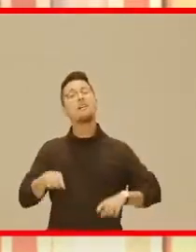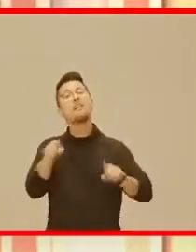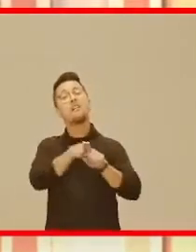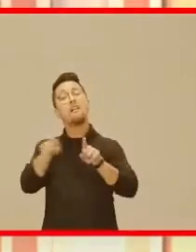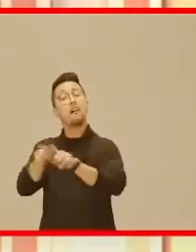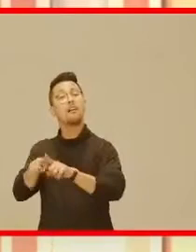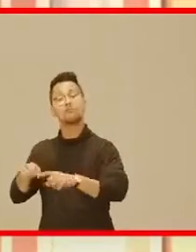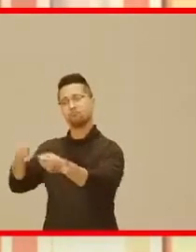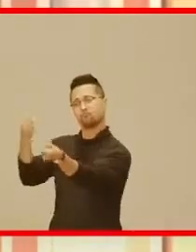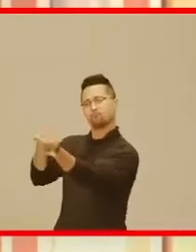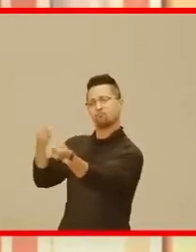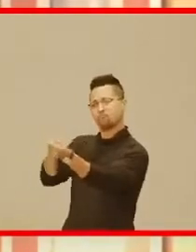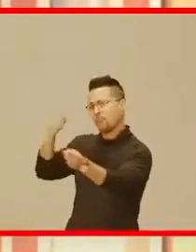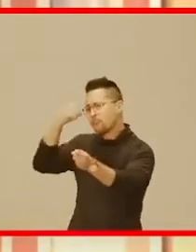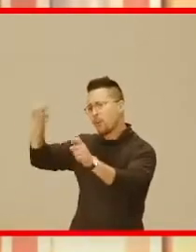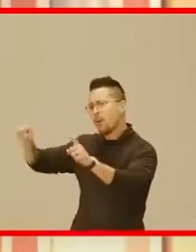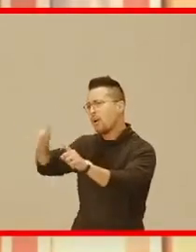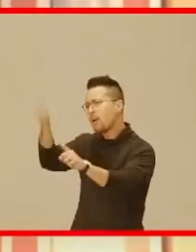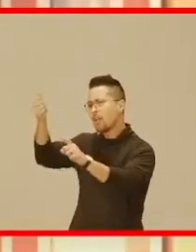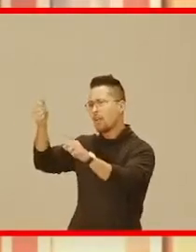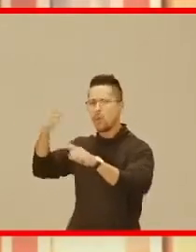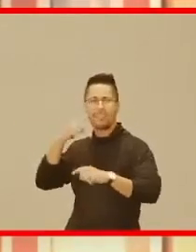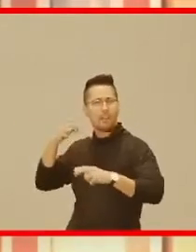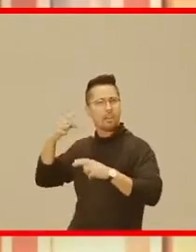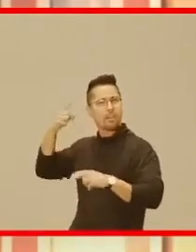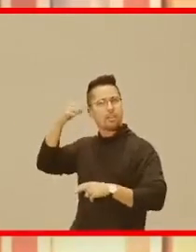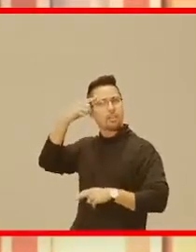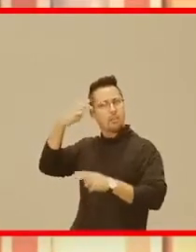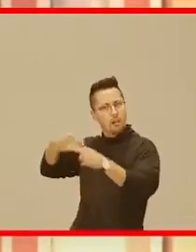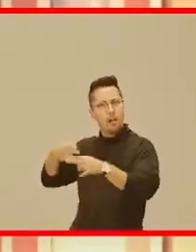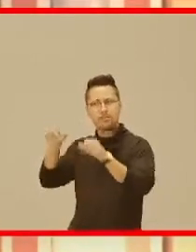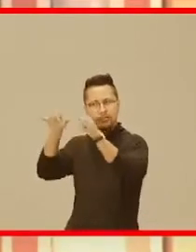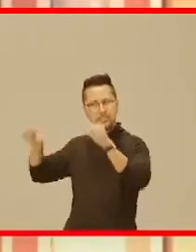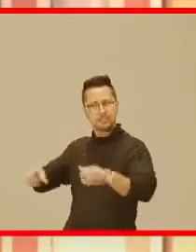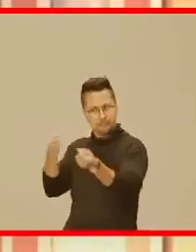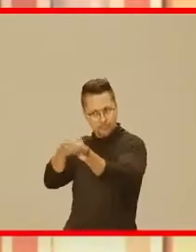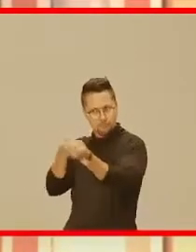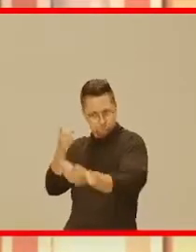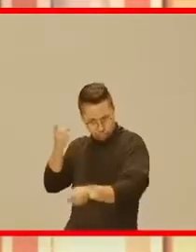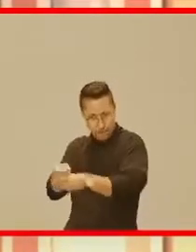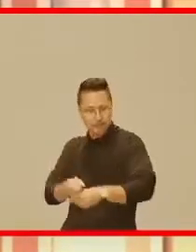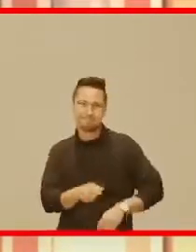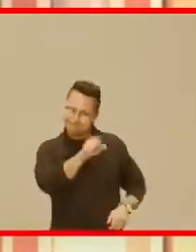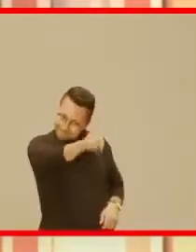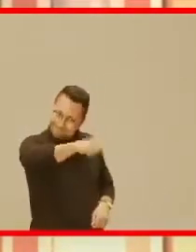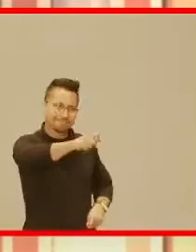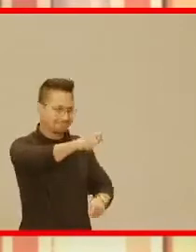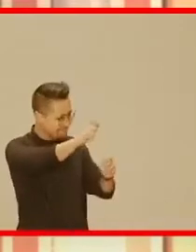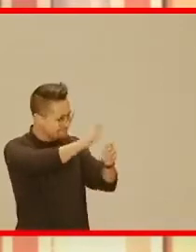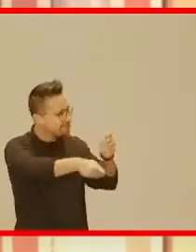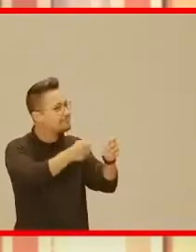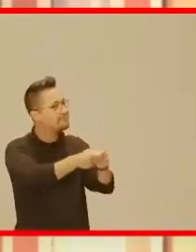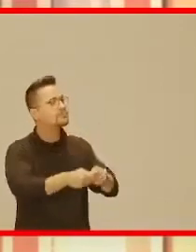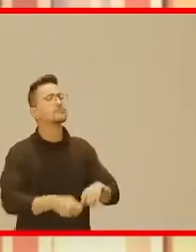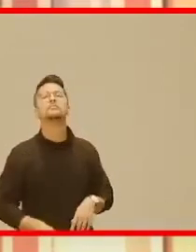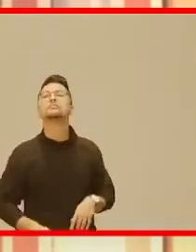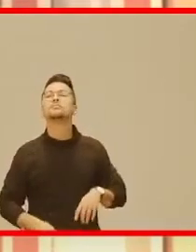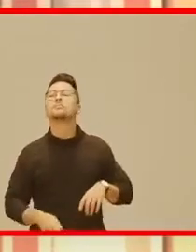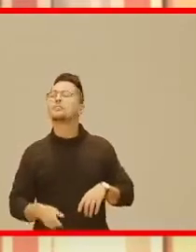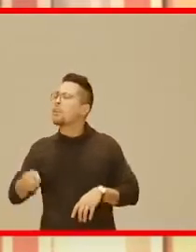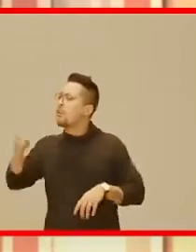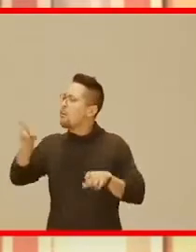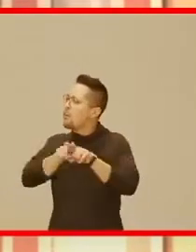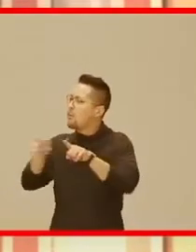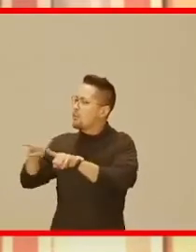for others, which I think is called systems advocacy, correct? Yeah, exactly. And then I heard you mention like